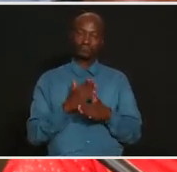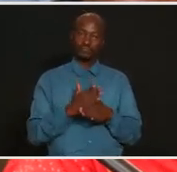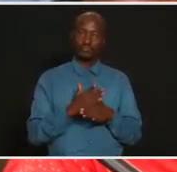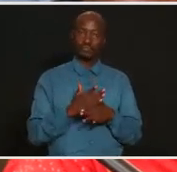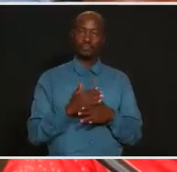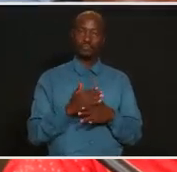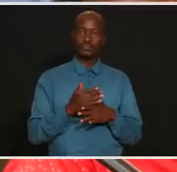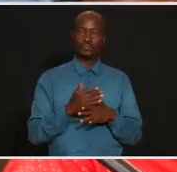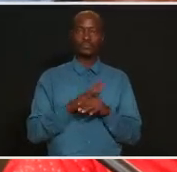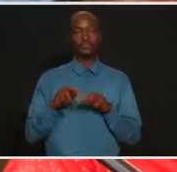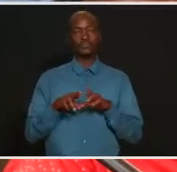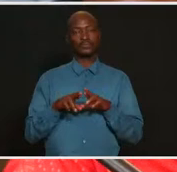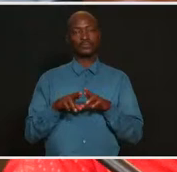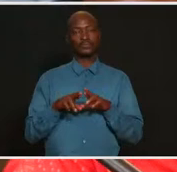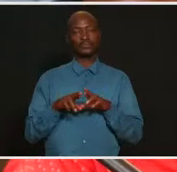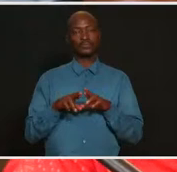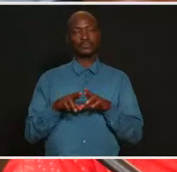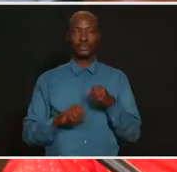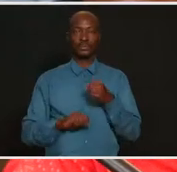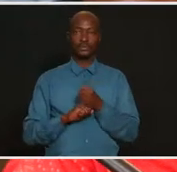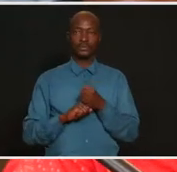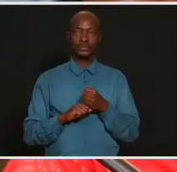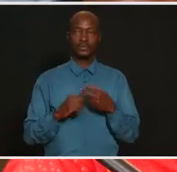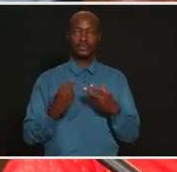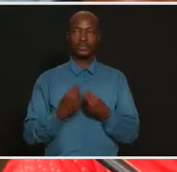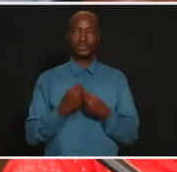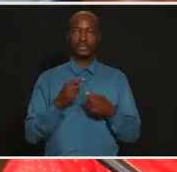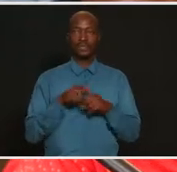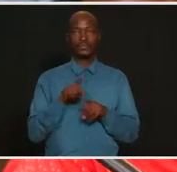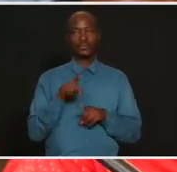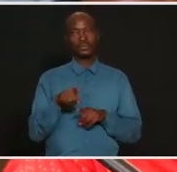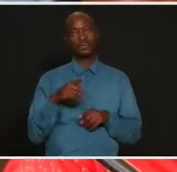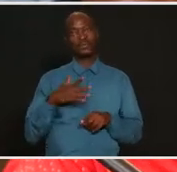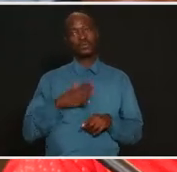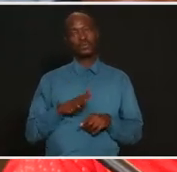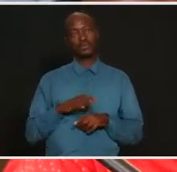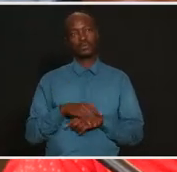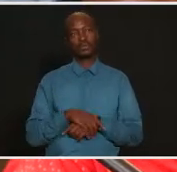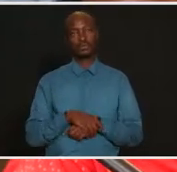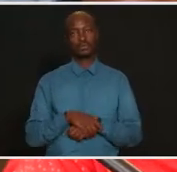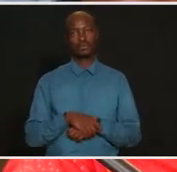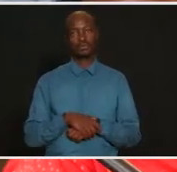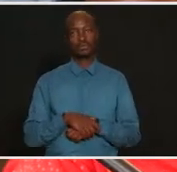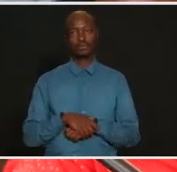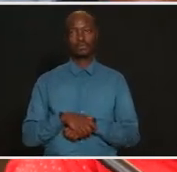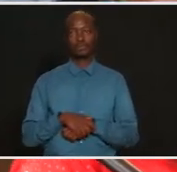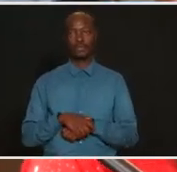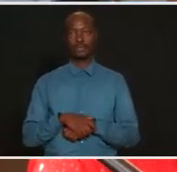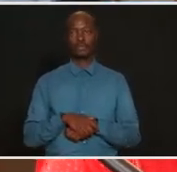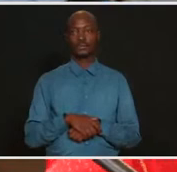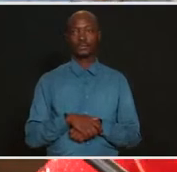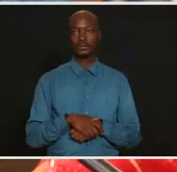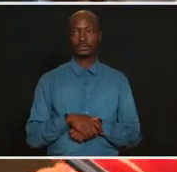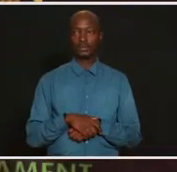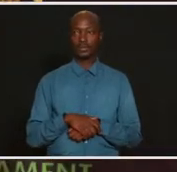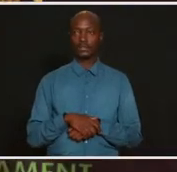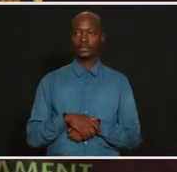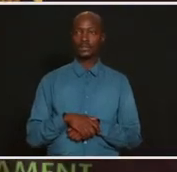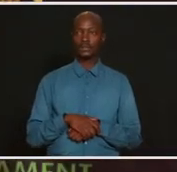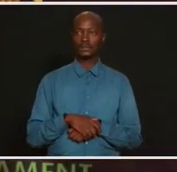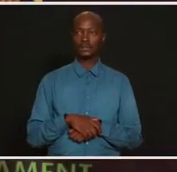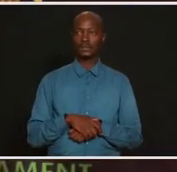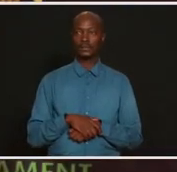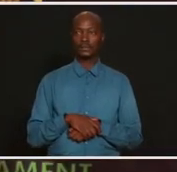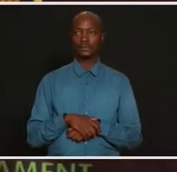grid are Learners with this one I also want to make anything thank you thank you with